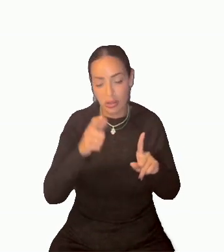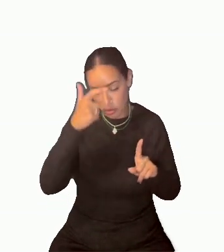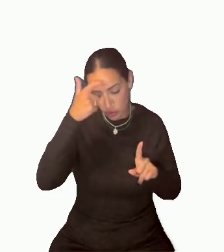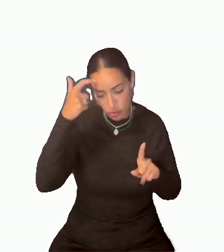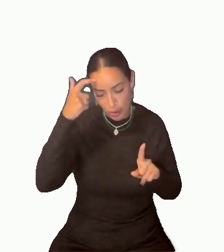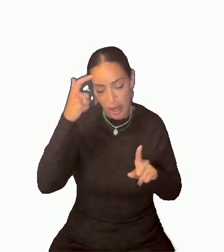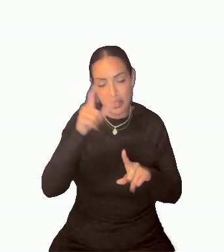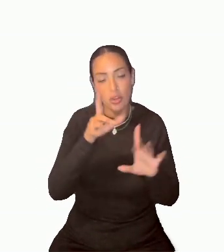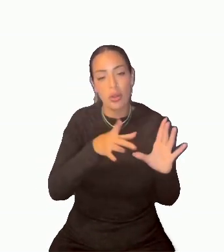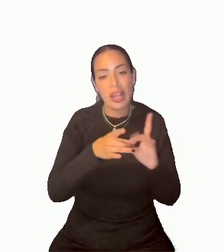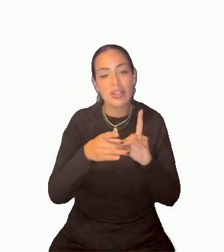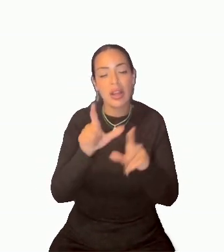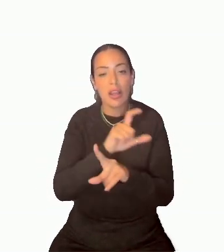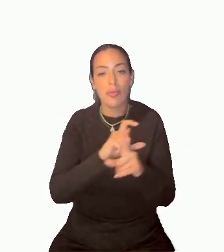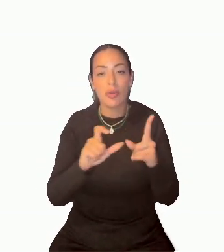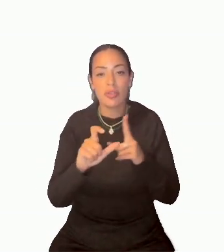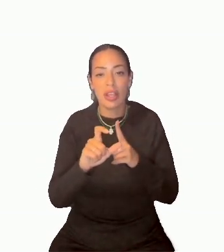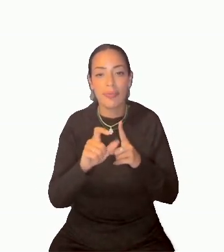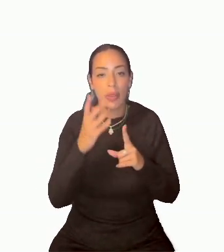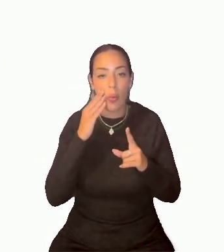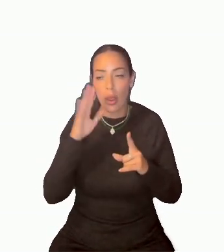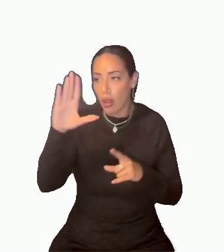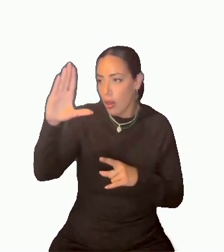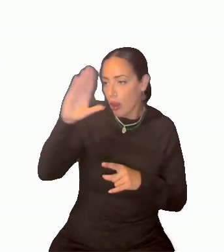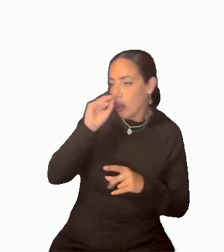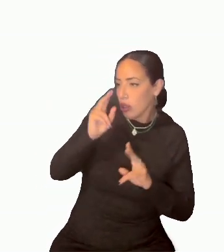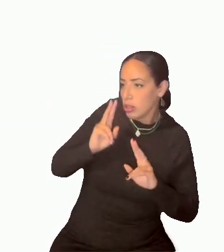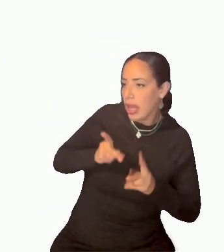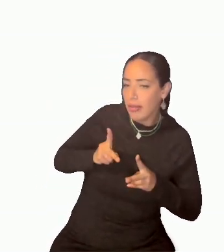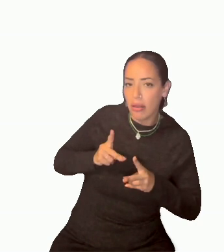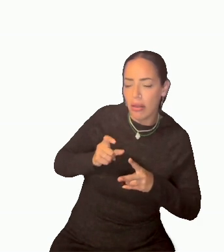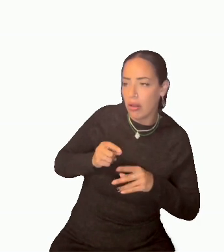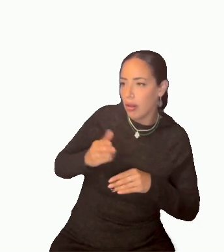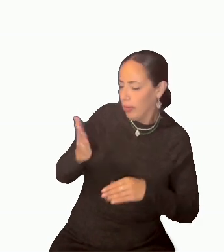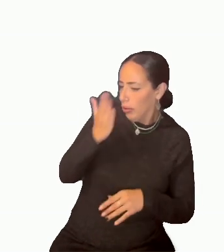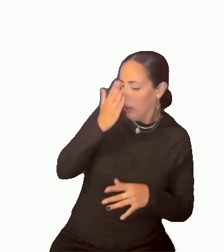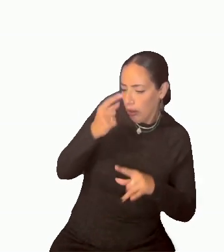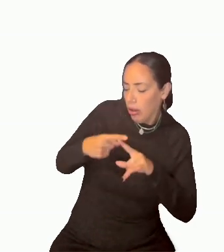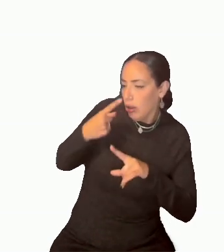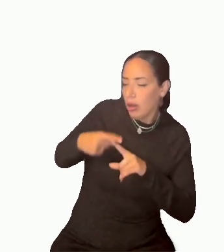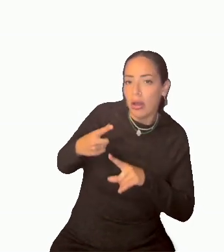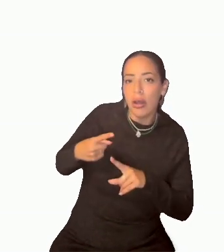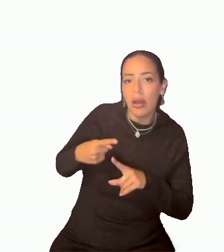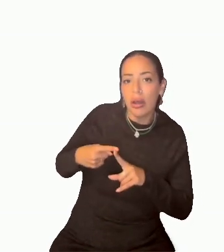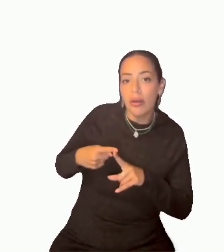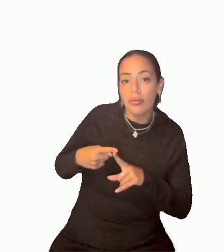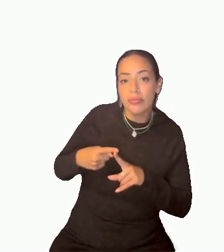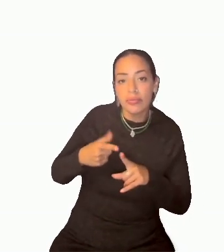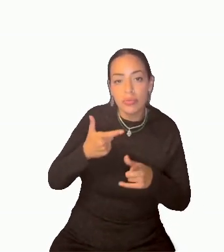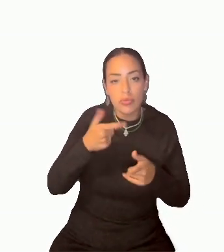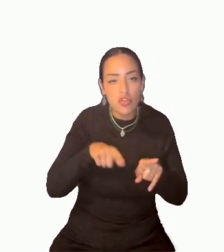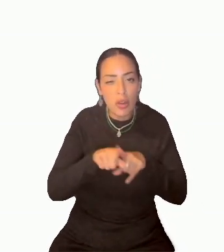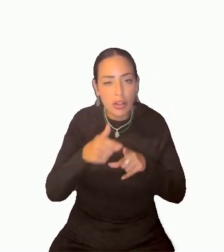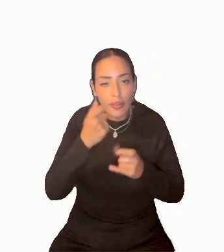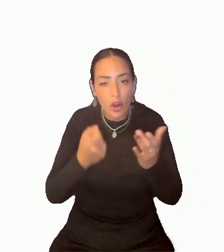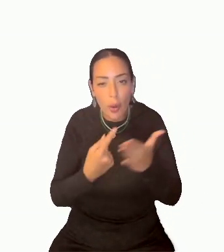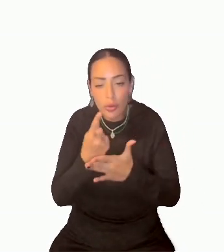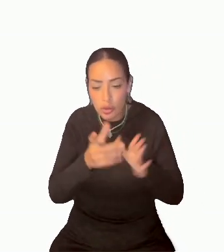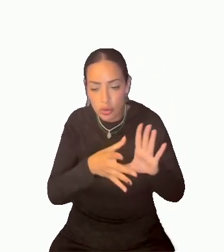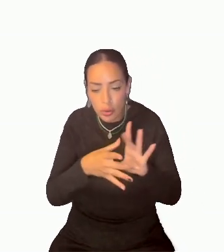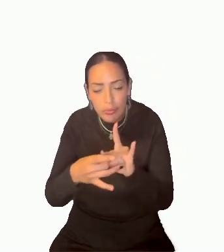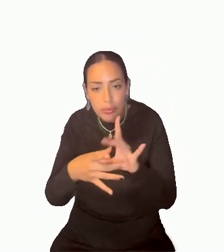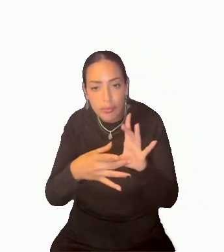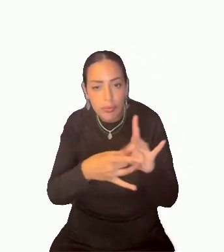and community. In the immediate aftermath of a death, seeking out opportunities to create connections with wider networks of support, such